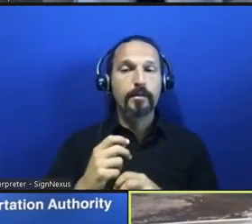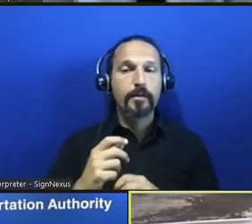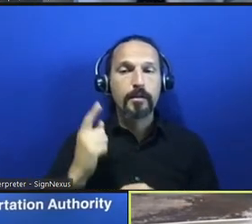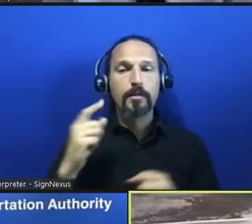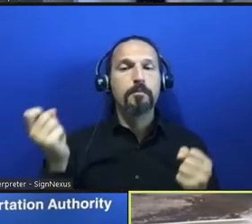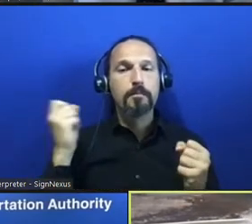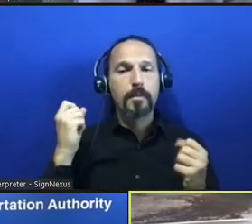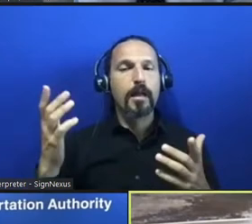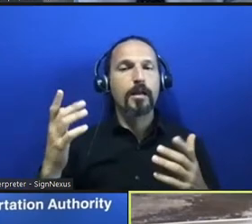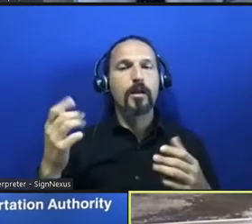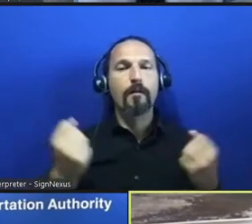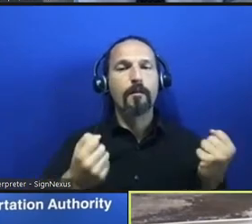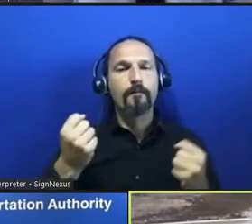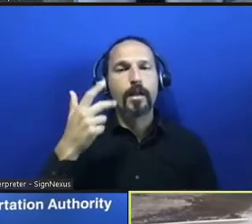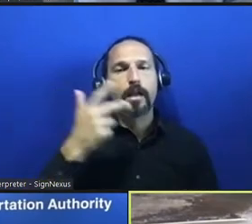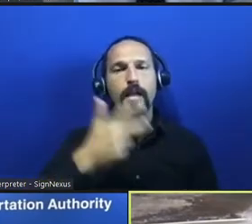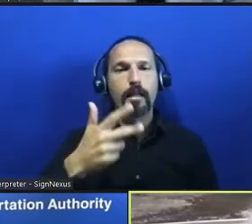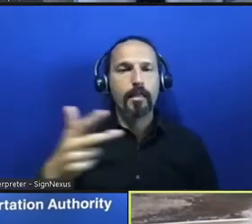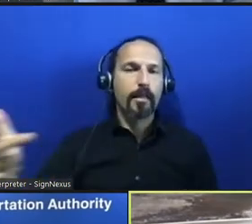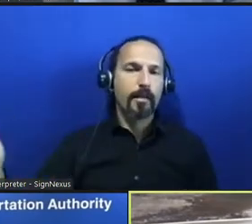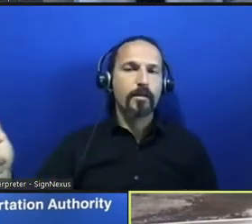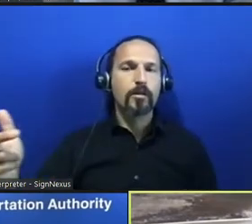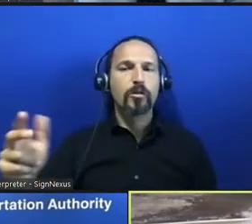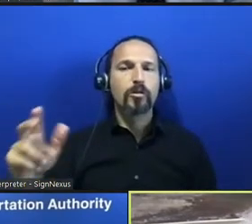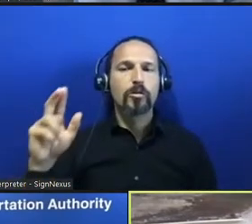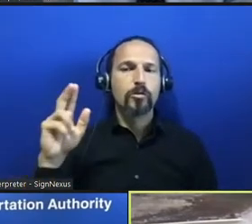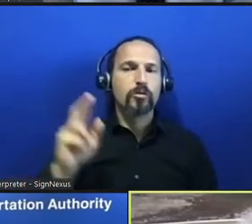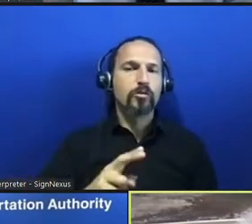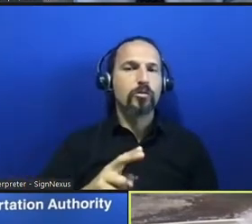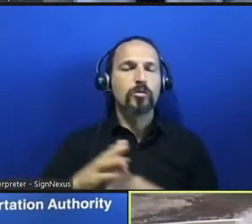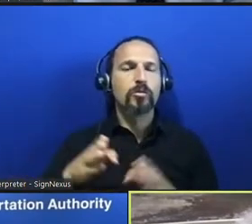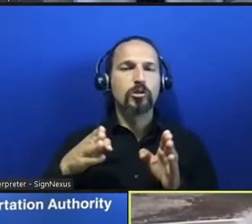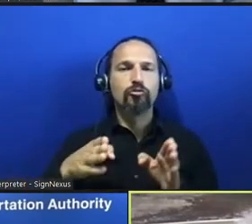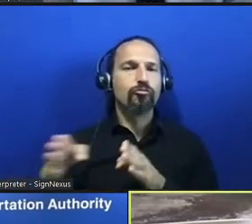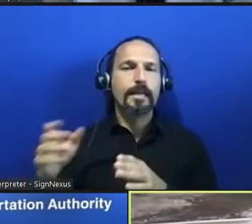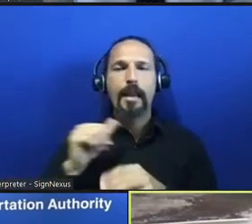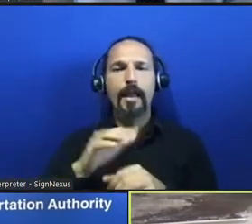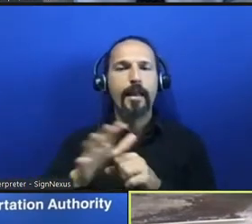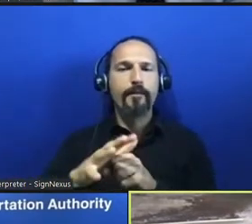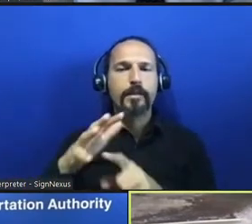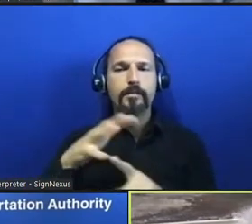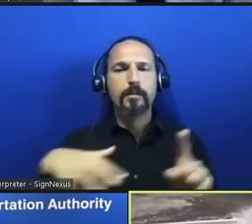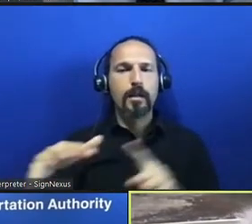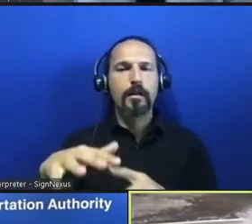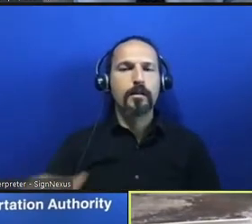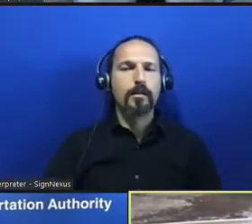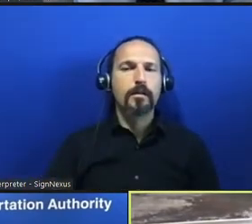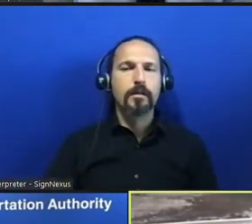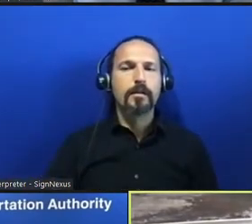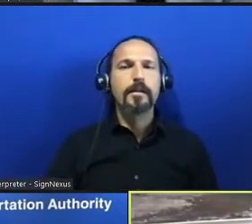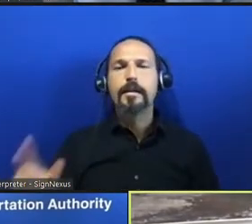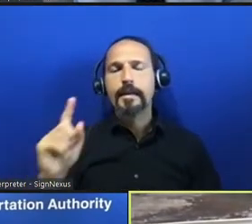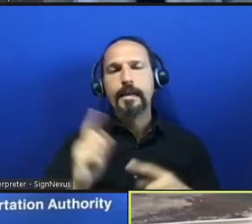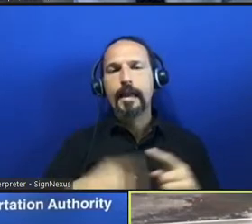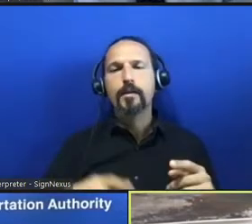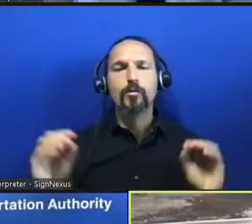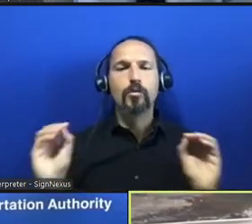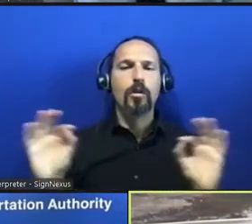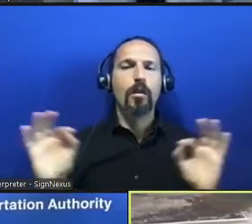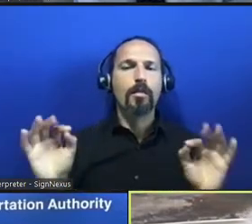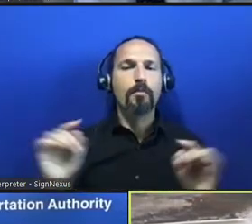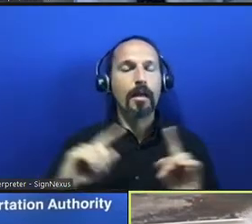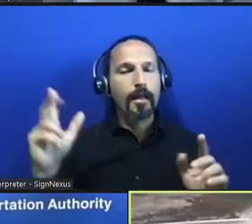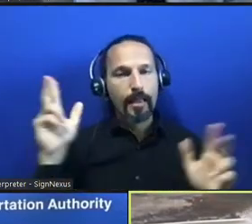too many vehicles are trying to use too little Street space doing nothing is not an option but after